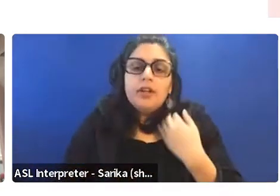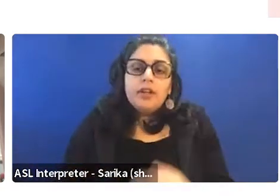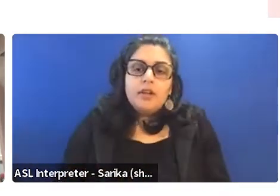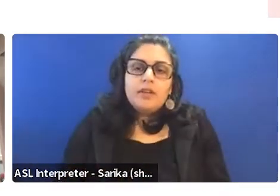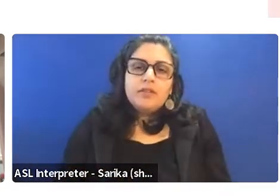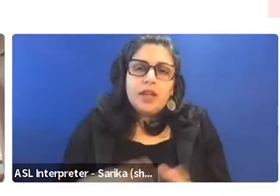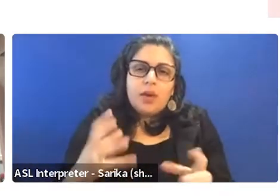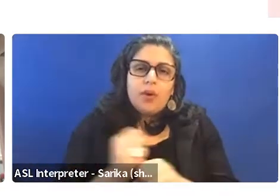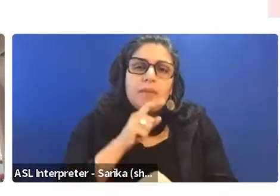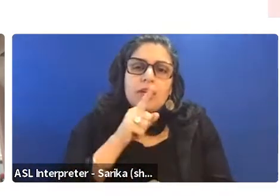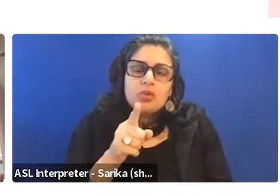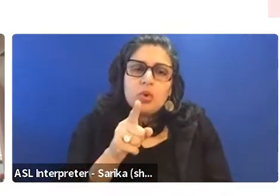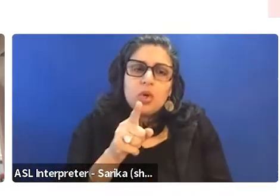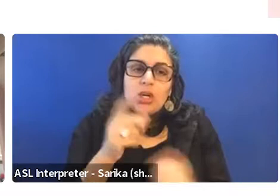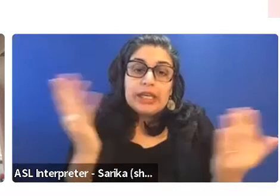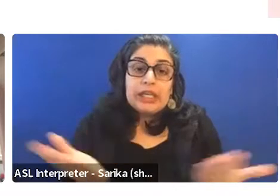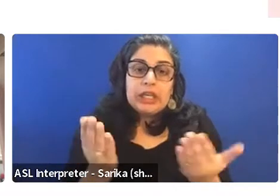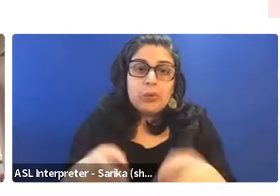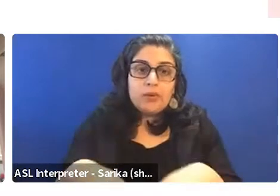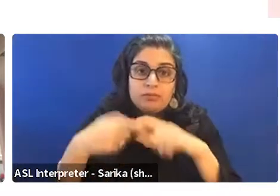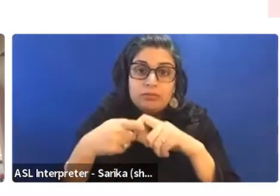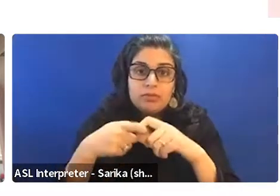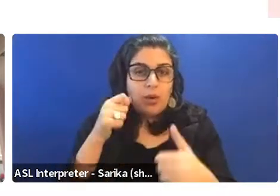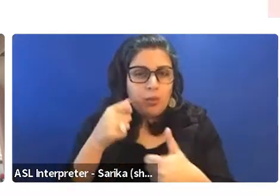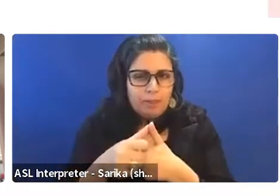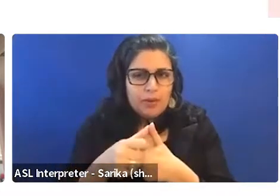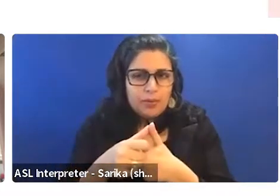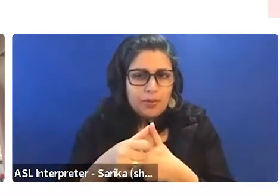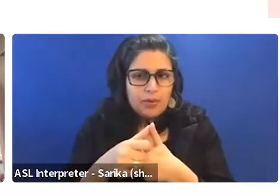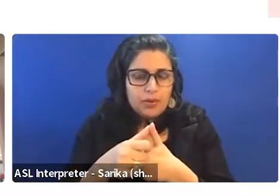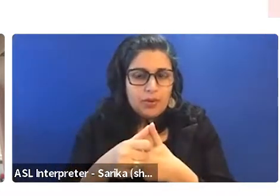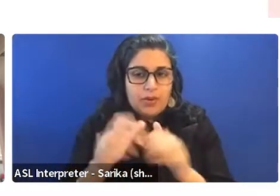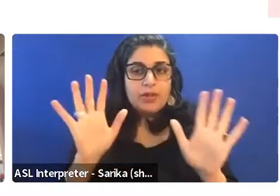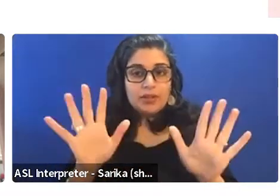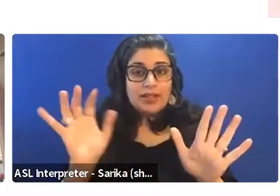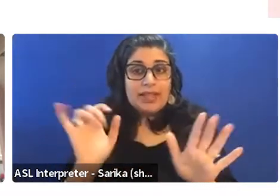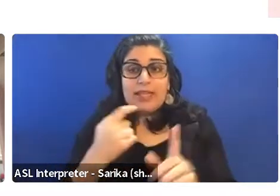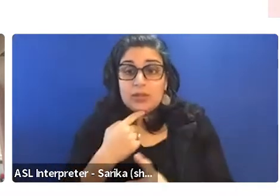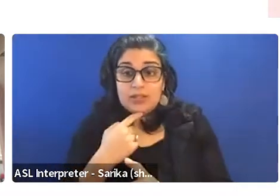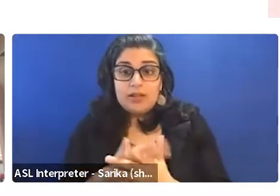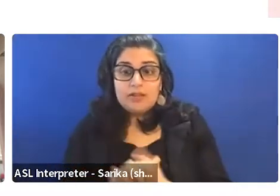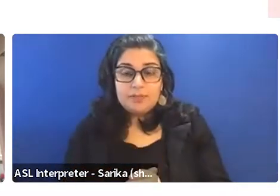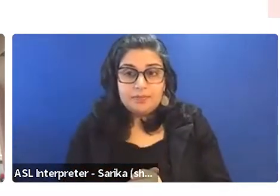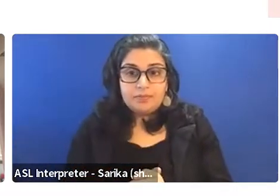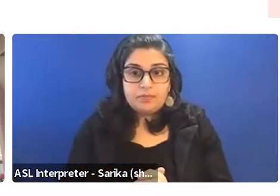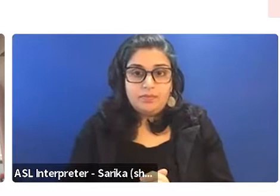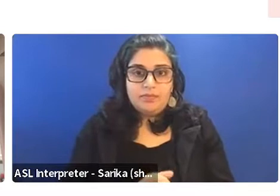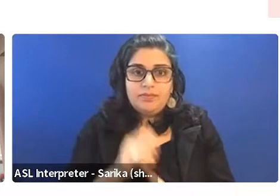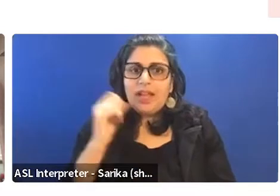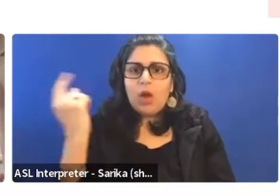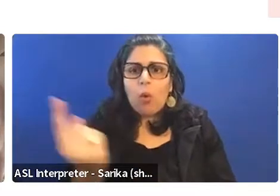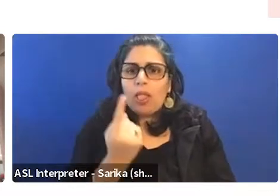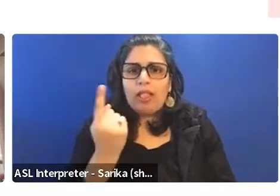just want to make sure that here we pause and remember that, again, as you've mentioned, Joao, this isn't just a